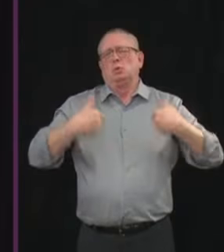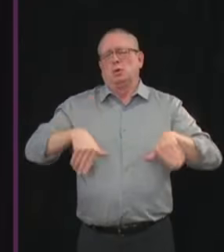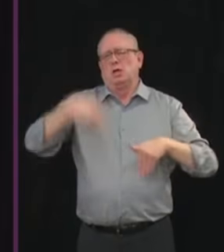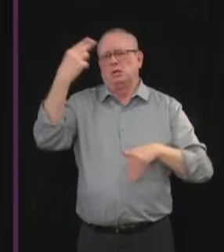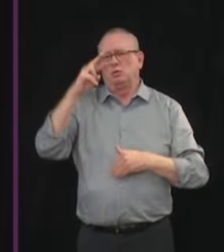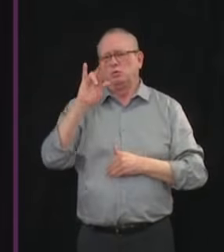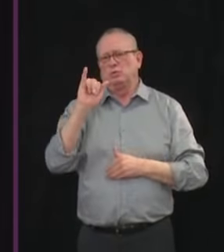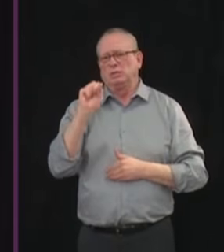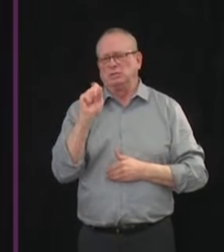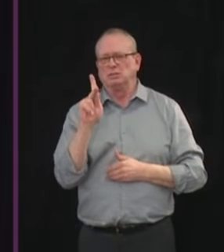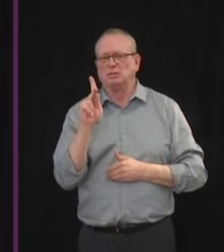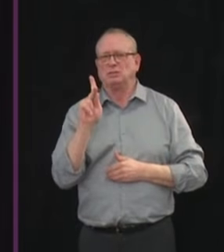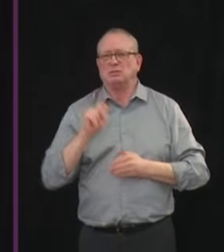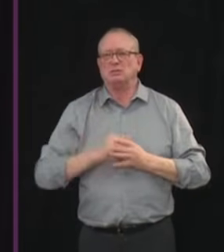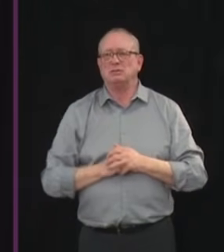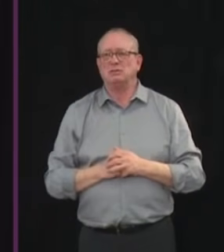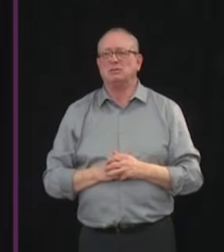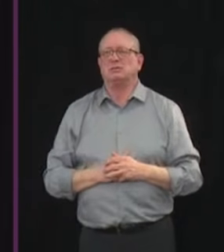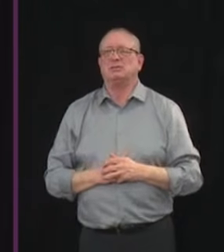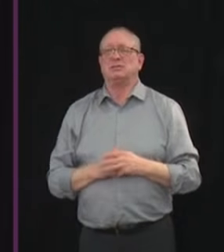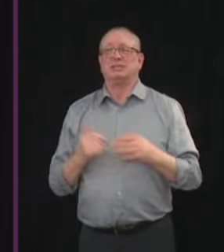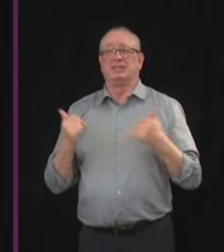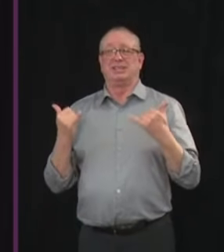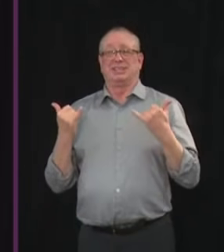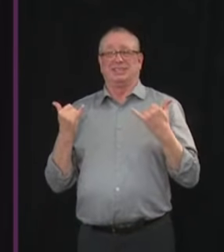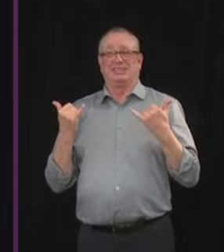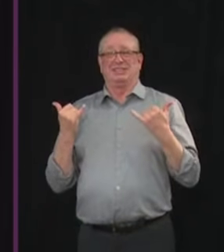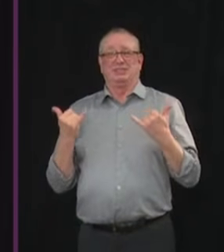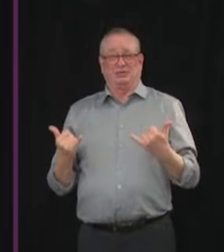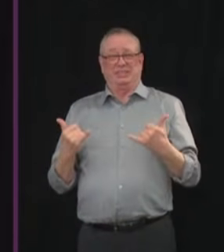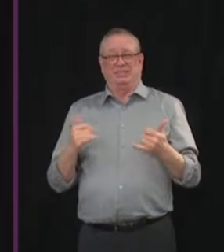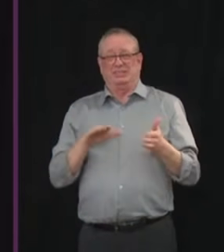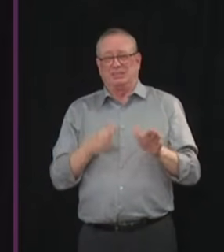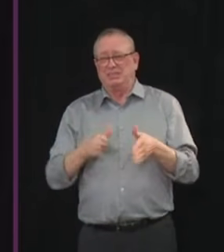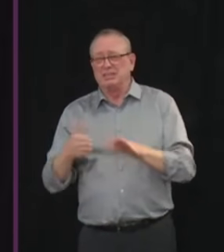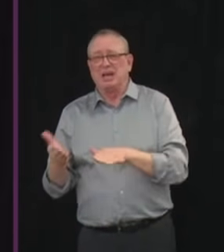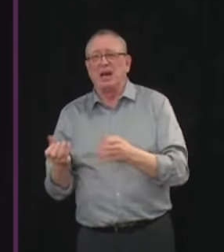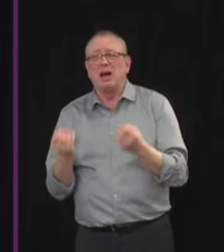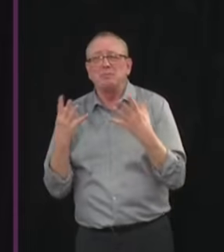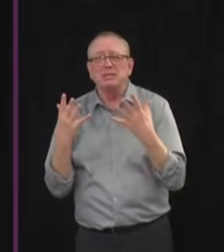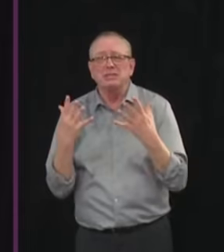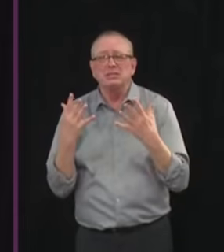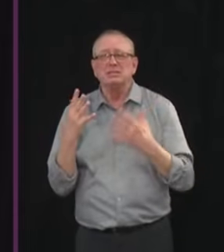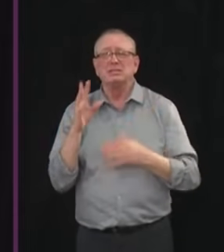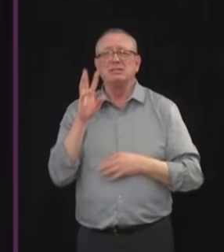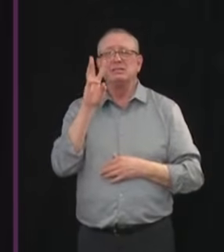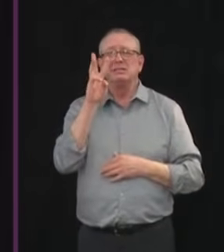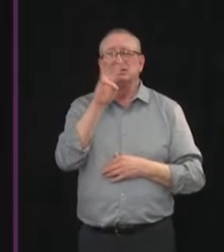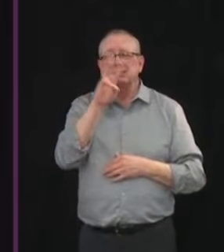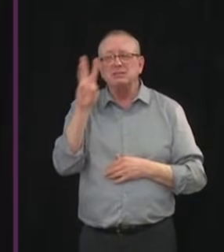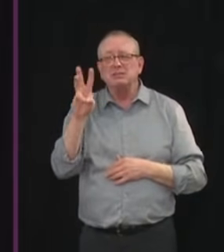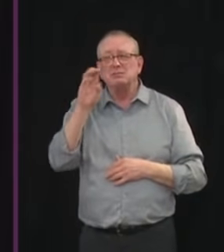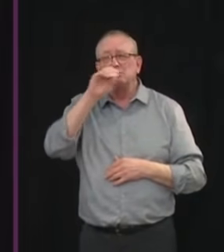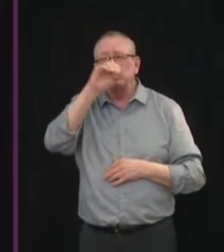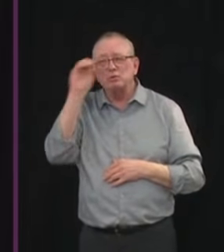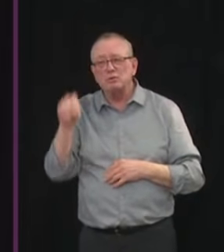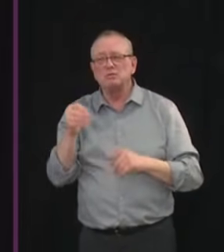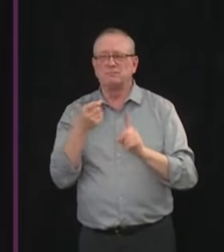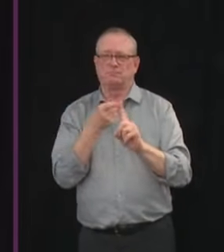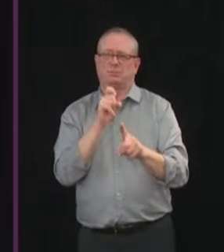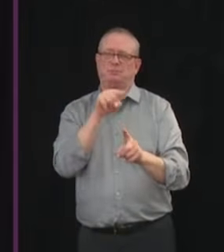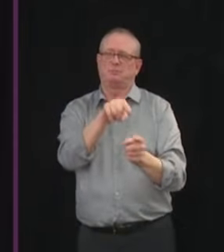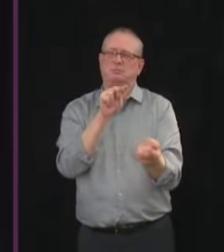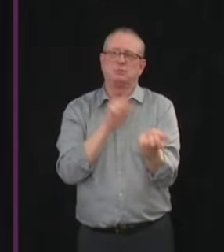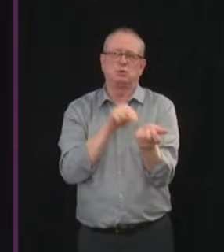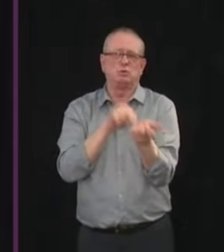date, 66% of all the deaths in Alberta have been in these facilities. Vaccines are being offered